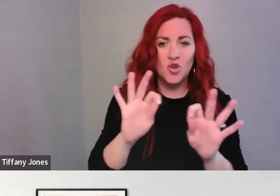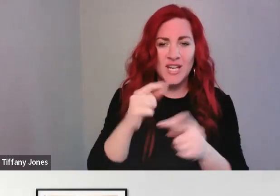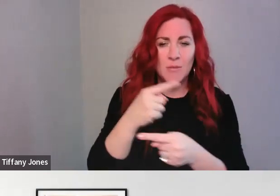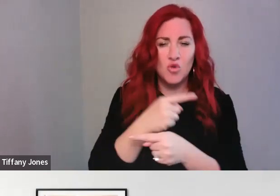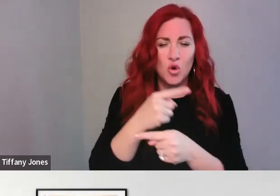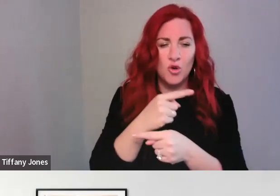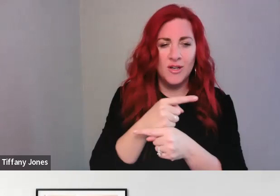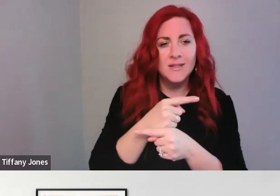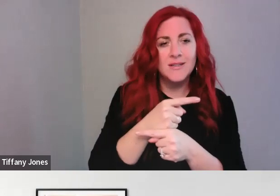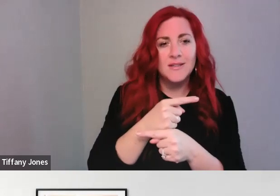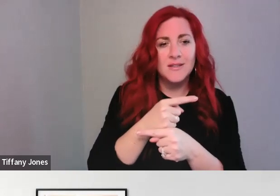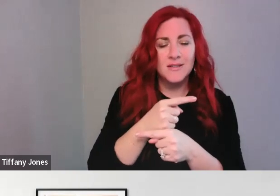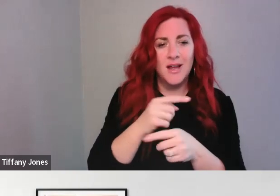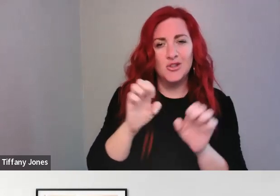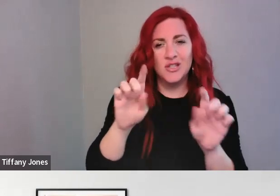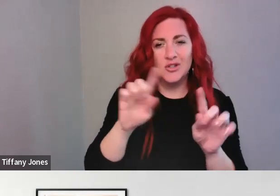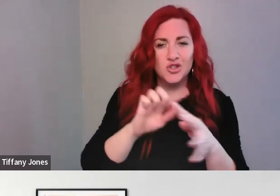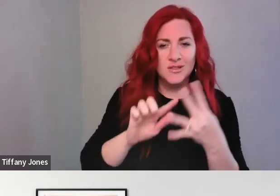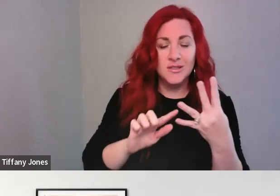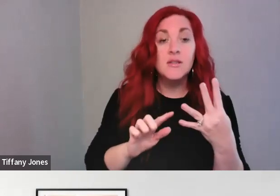So I would kind of, think through it, talk with,